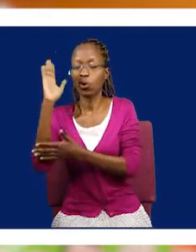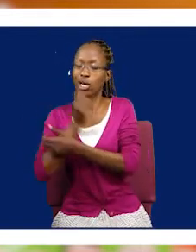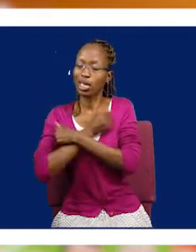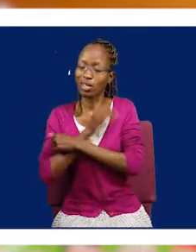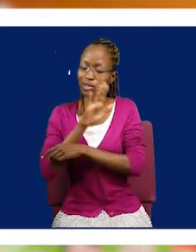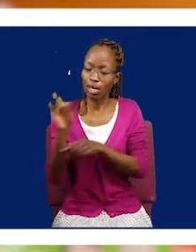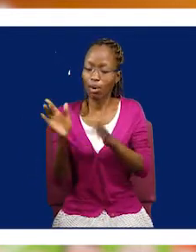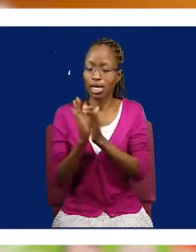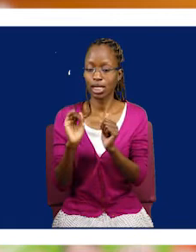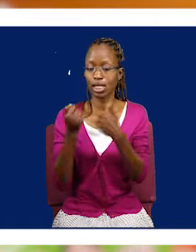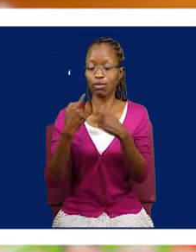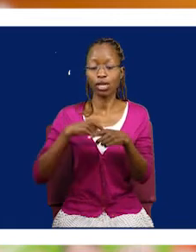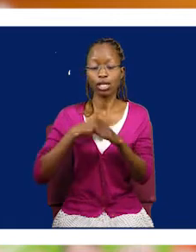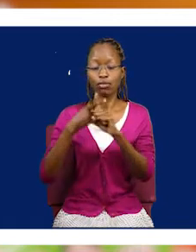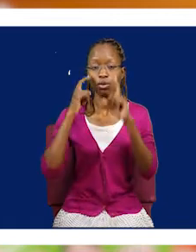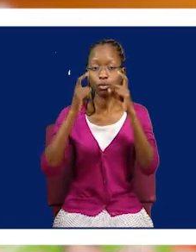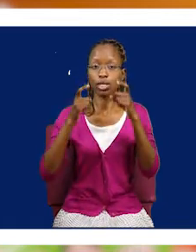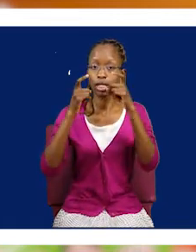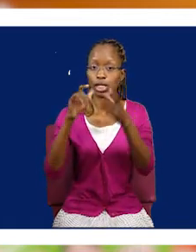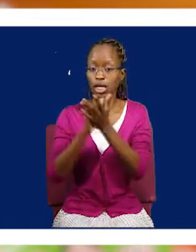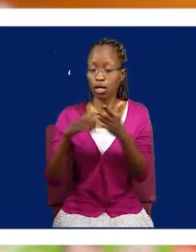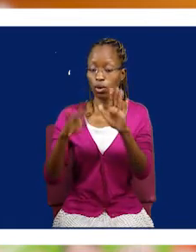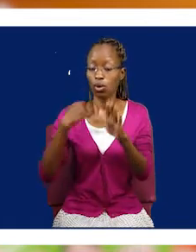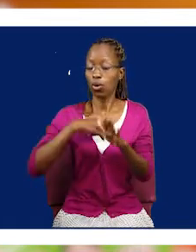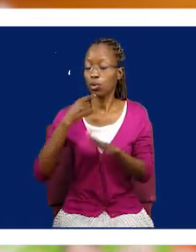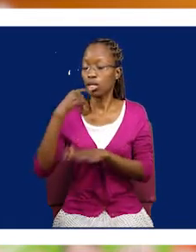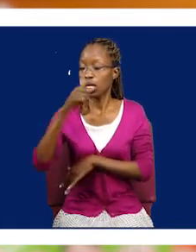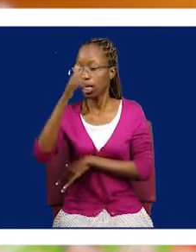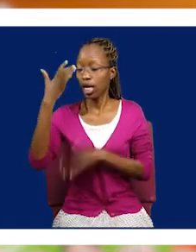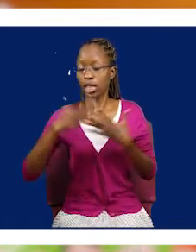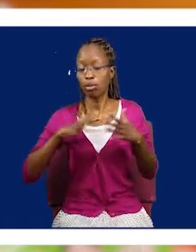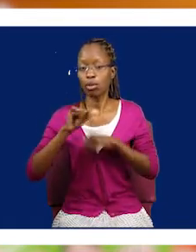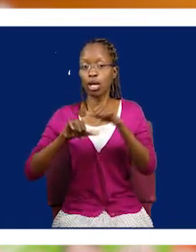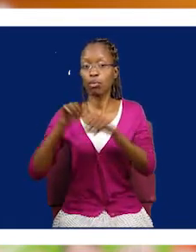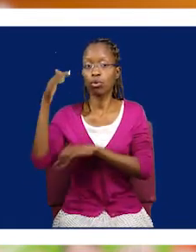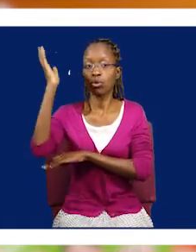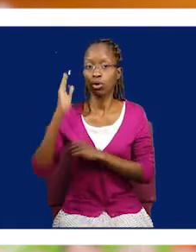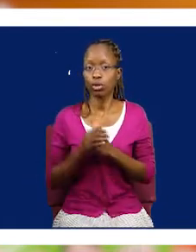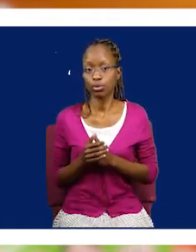us from our sins. That way, we'll be telling others about God.